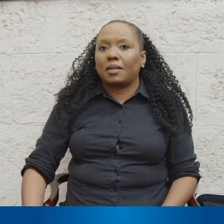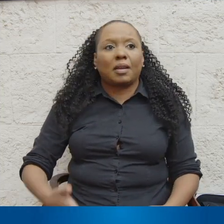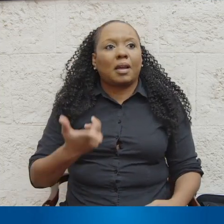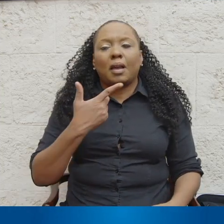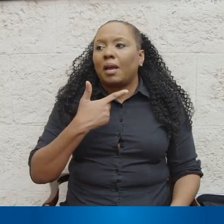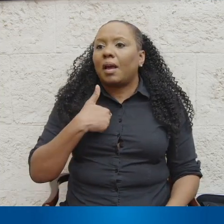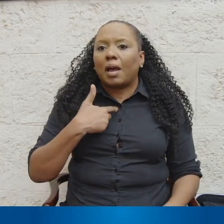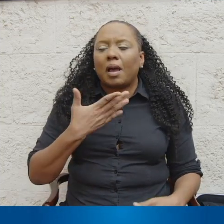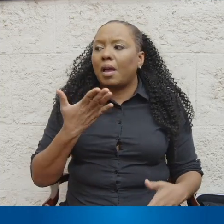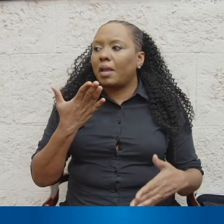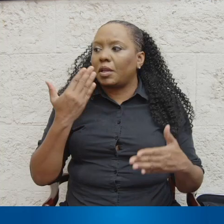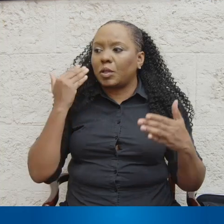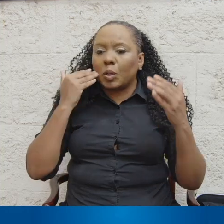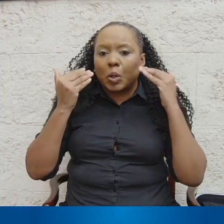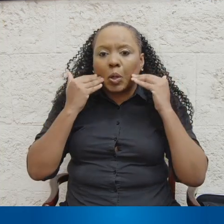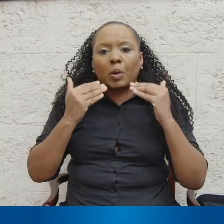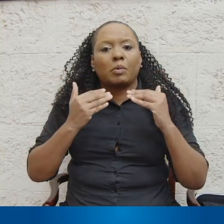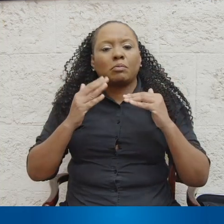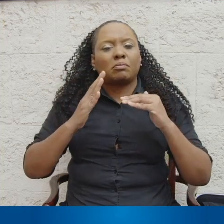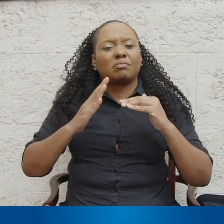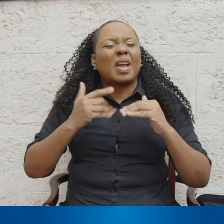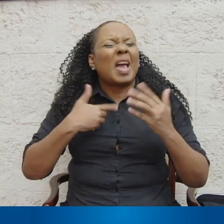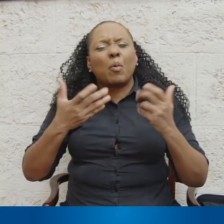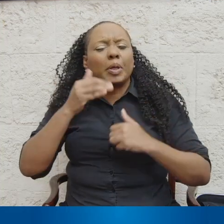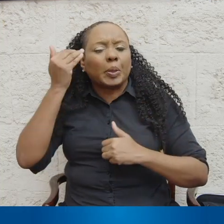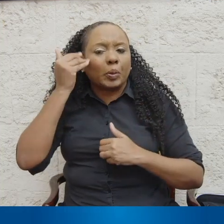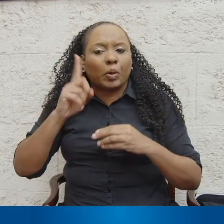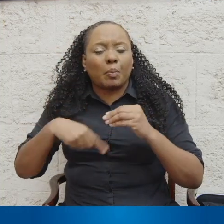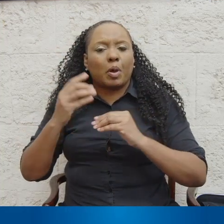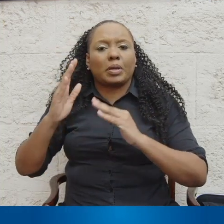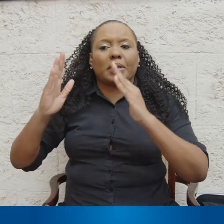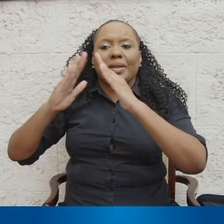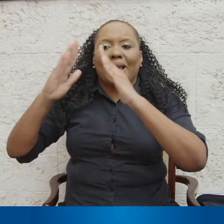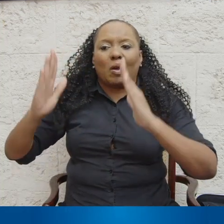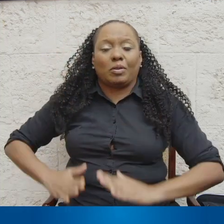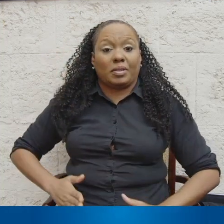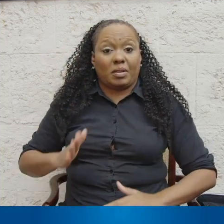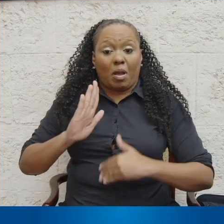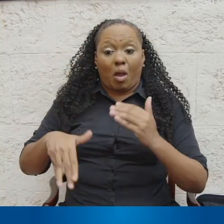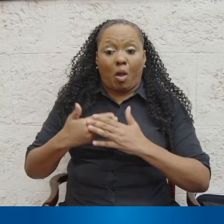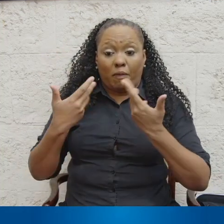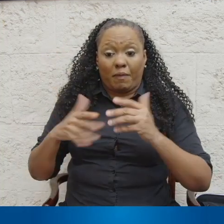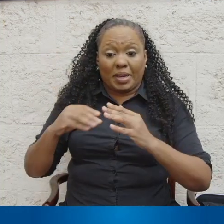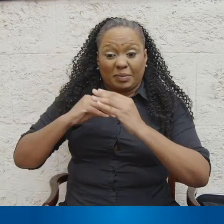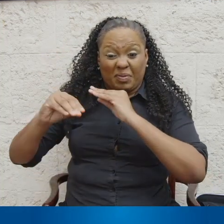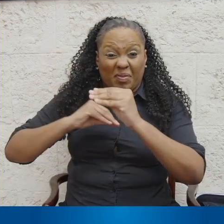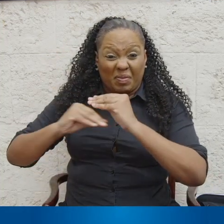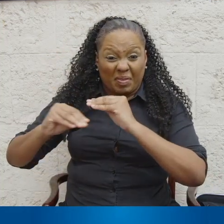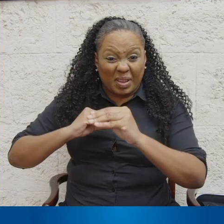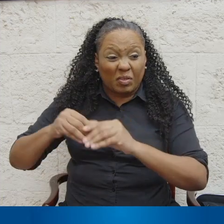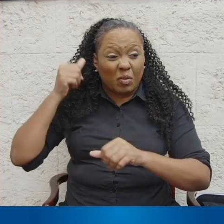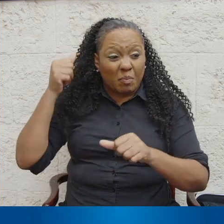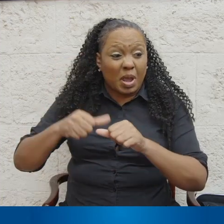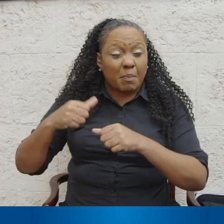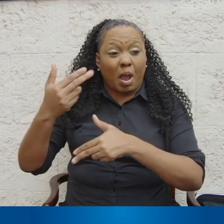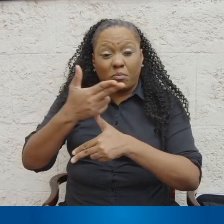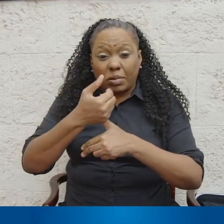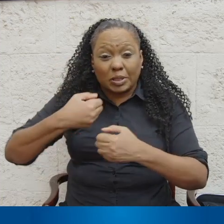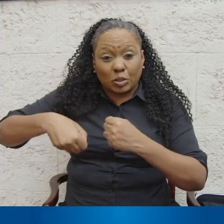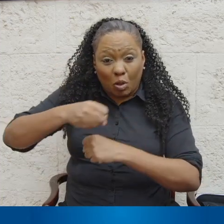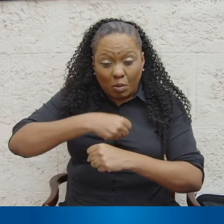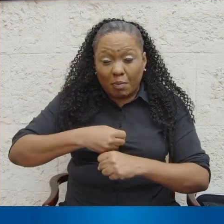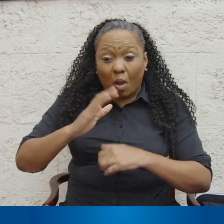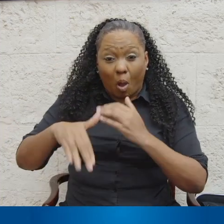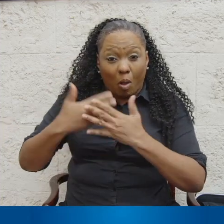working assiduously. The biggest problem that we had with the repairs, and I'm not joking with you, is many people